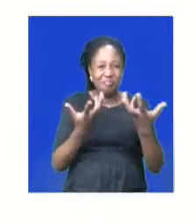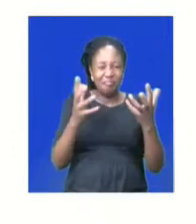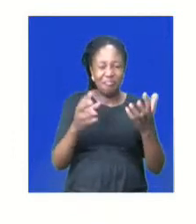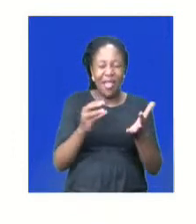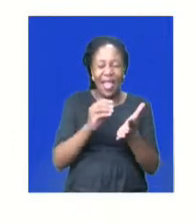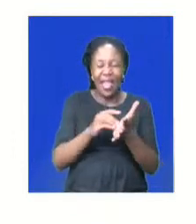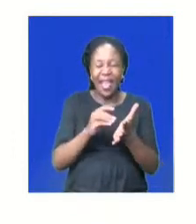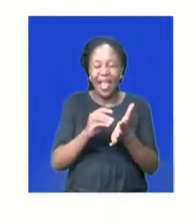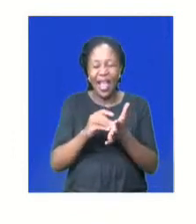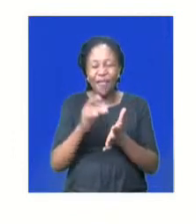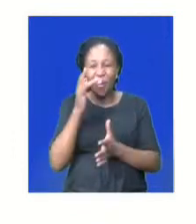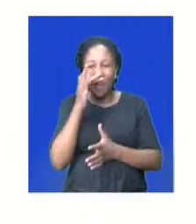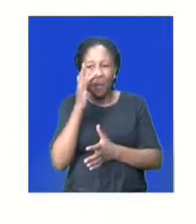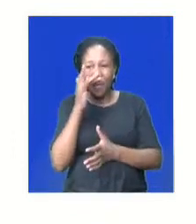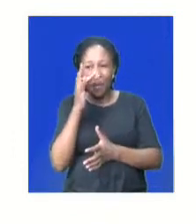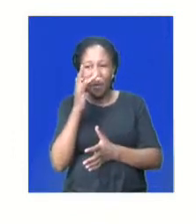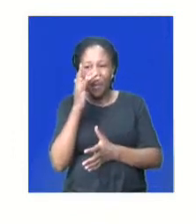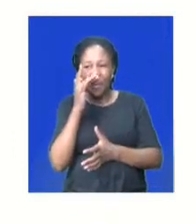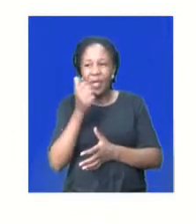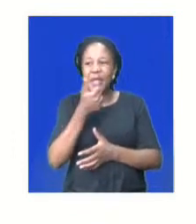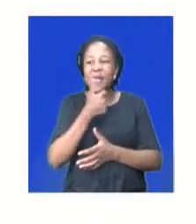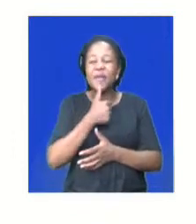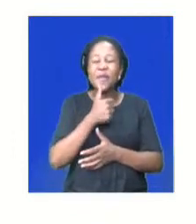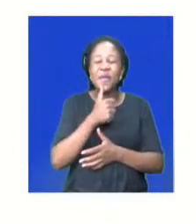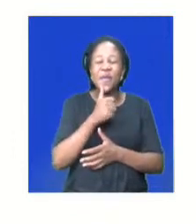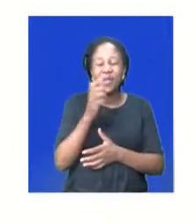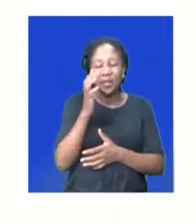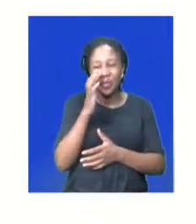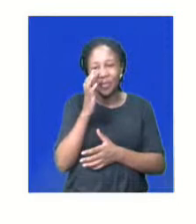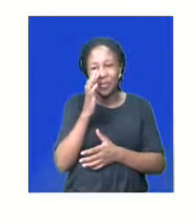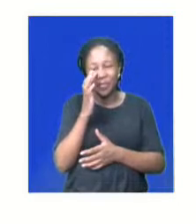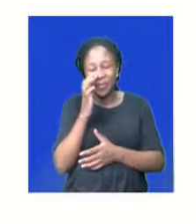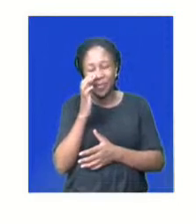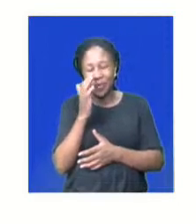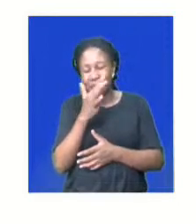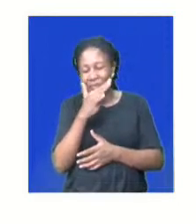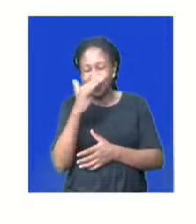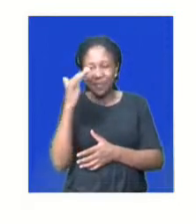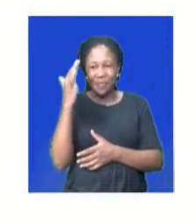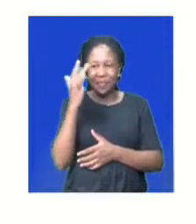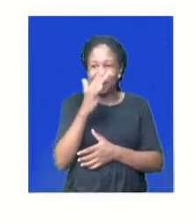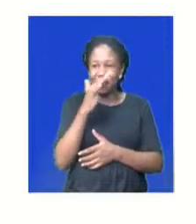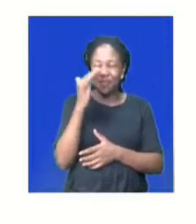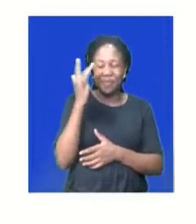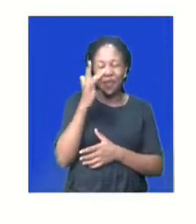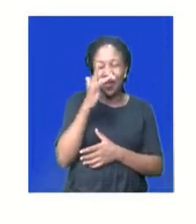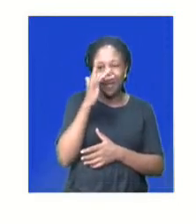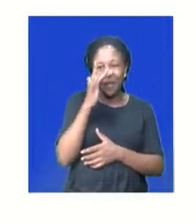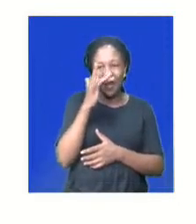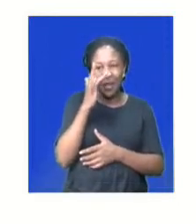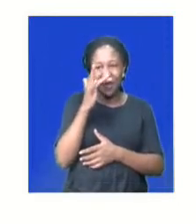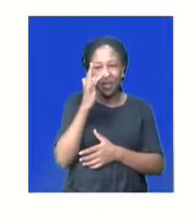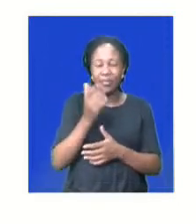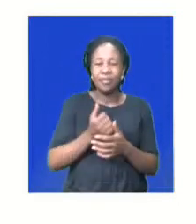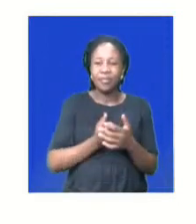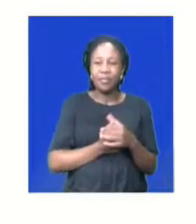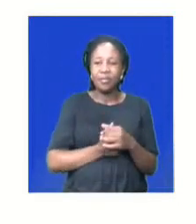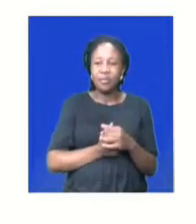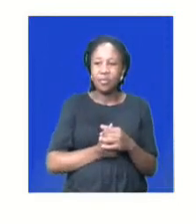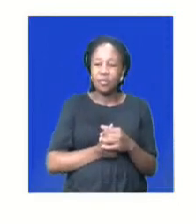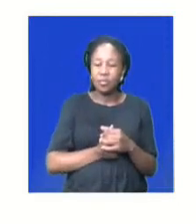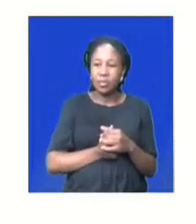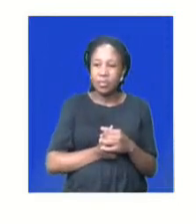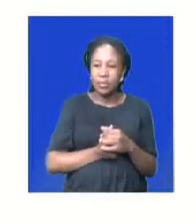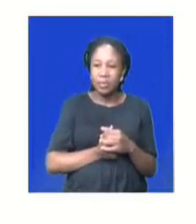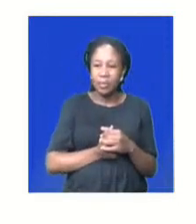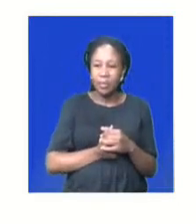that will tell you, wow, the flowers smell sweet. Okay, let's see this